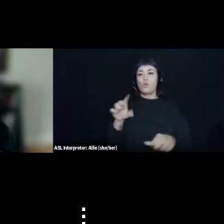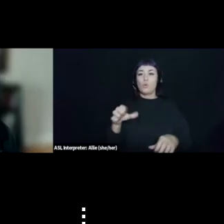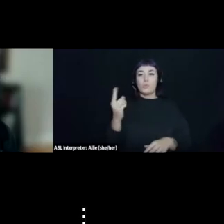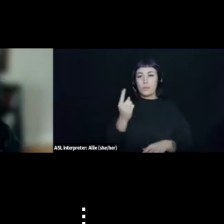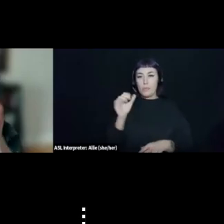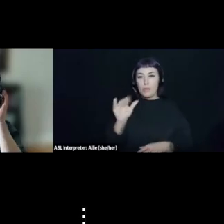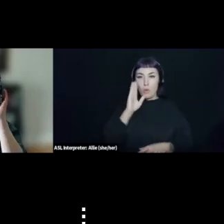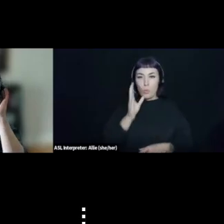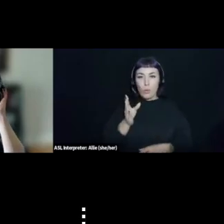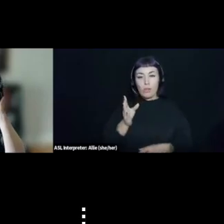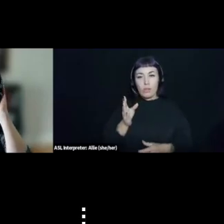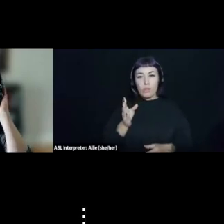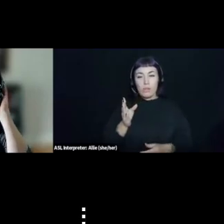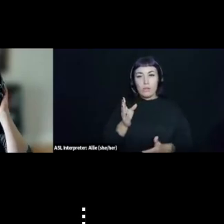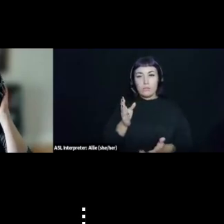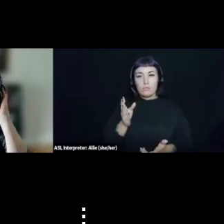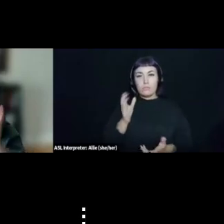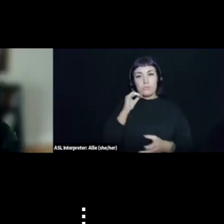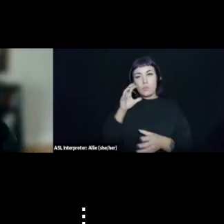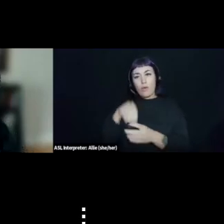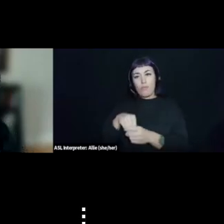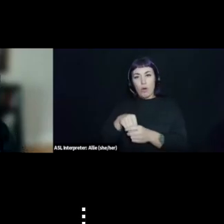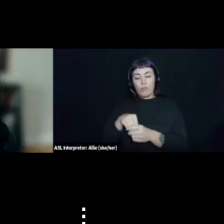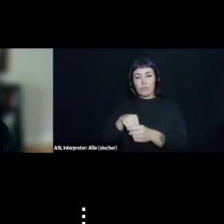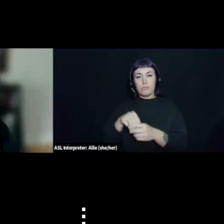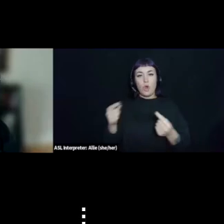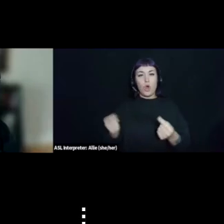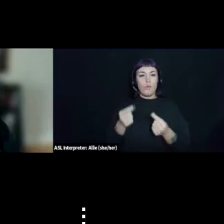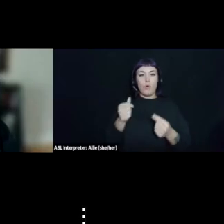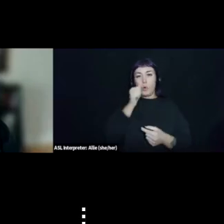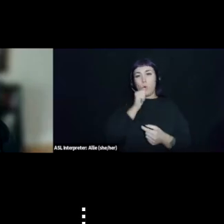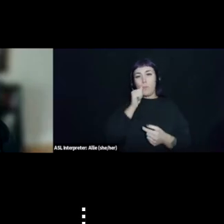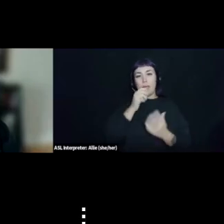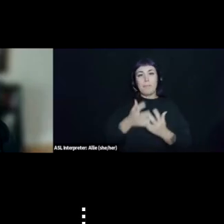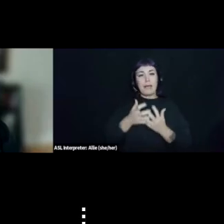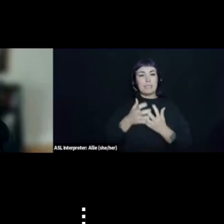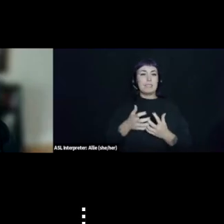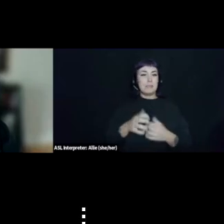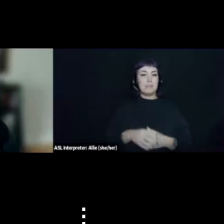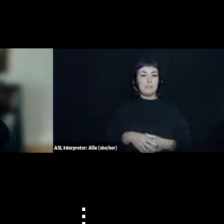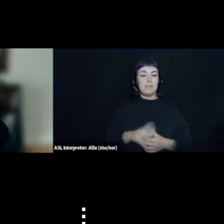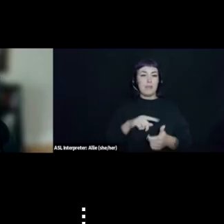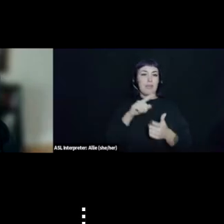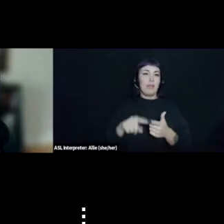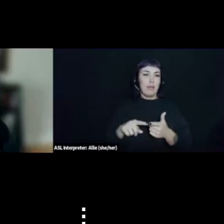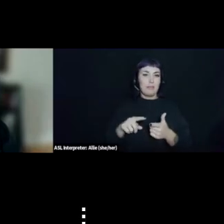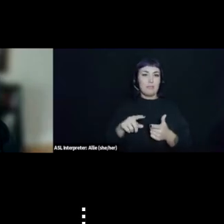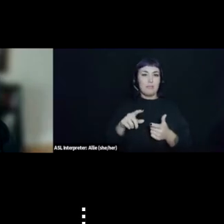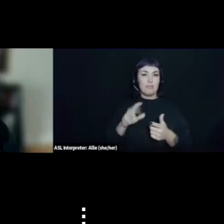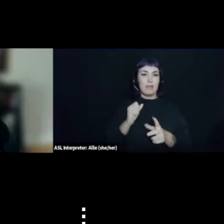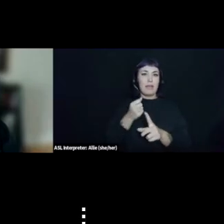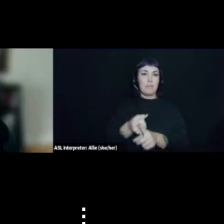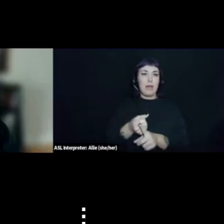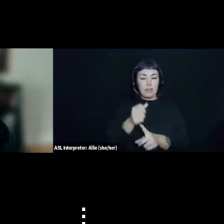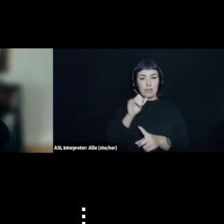going to, you don't involve a harmful coping mechanism and then, you know, kind of like impact